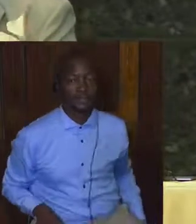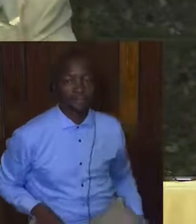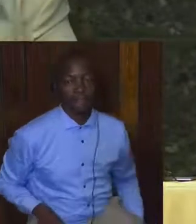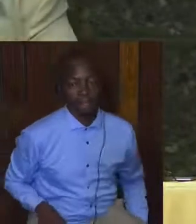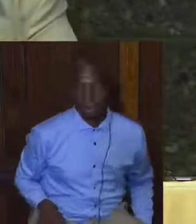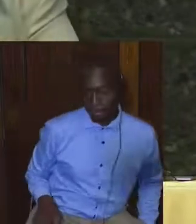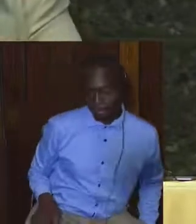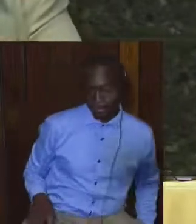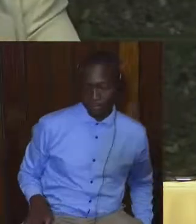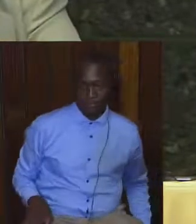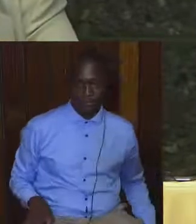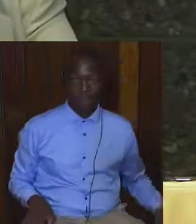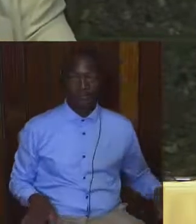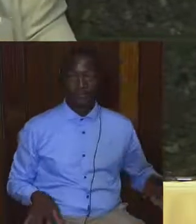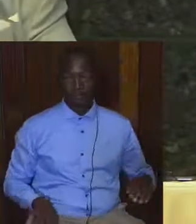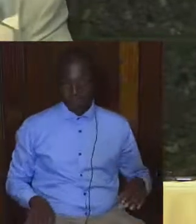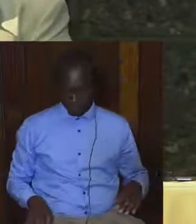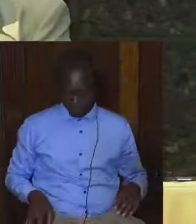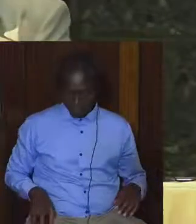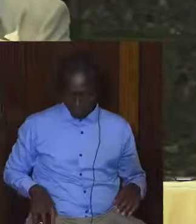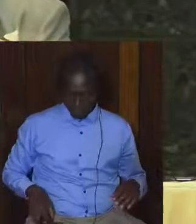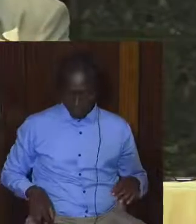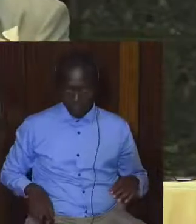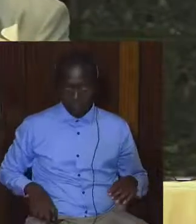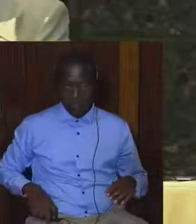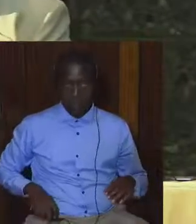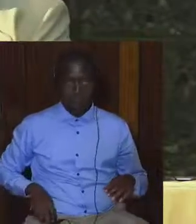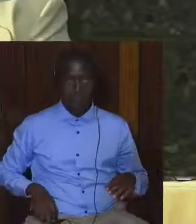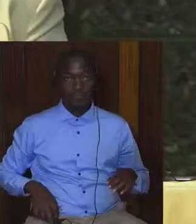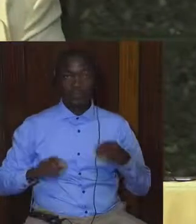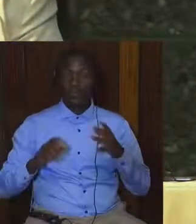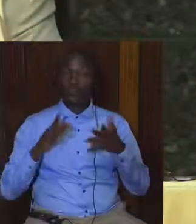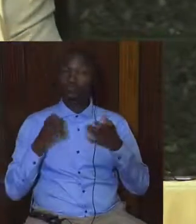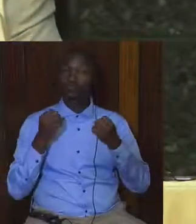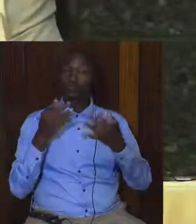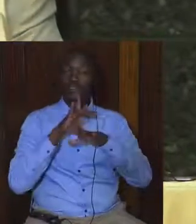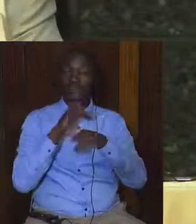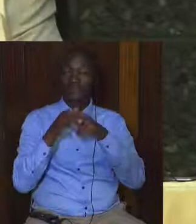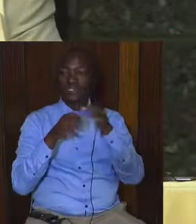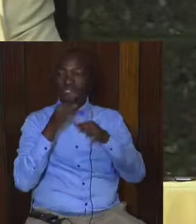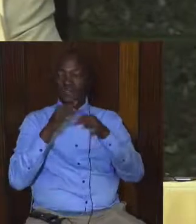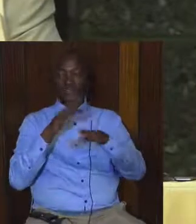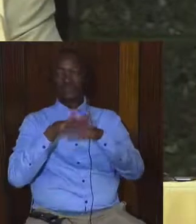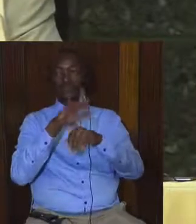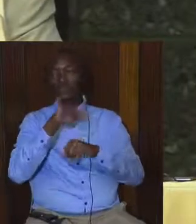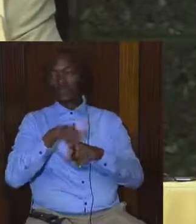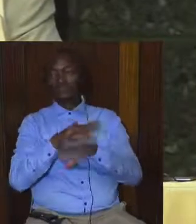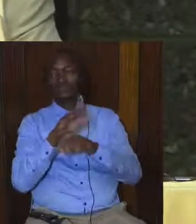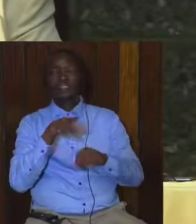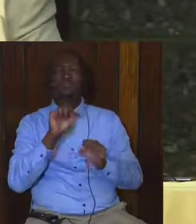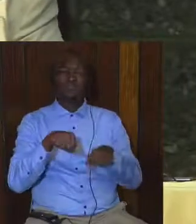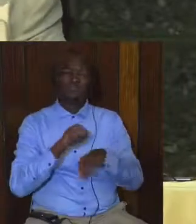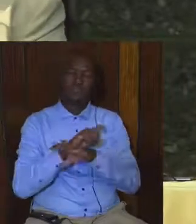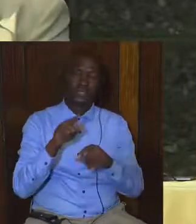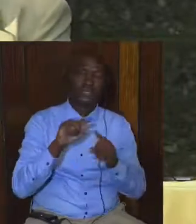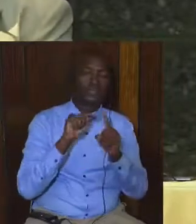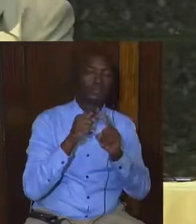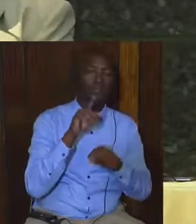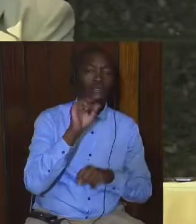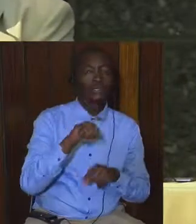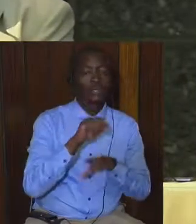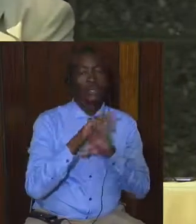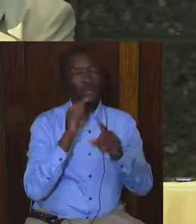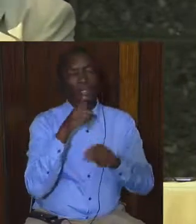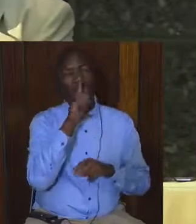that opportunity for them to give further background on this. But Chair, I also take your point that maybe at a